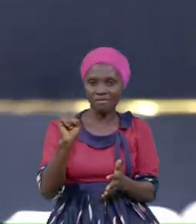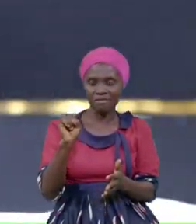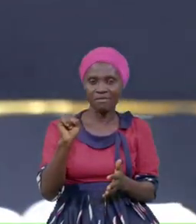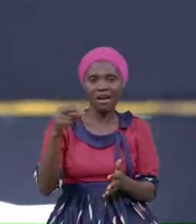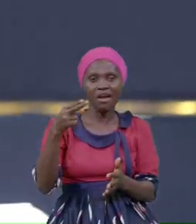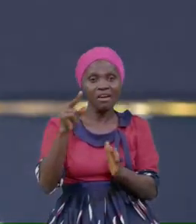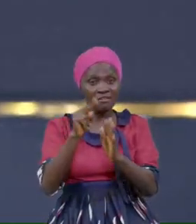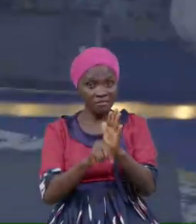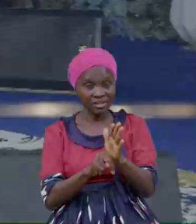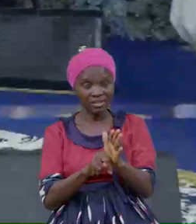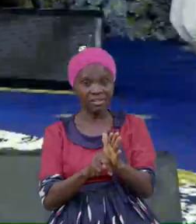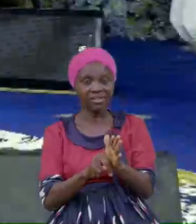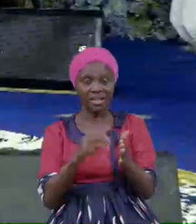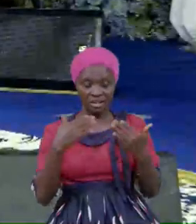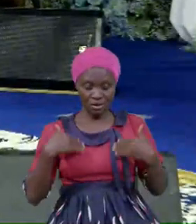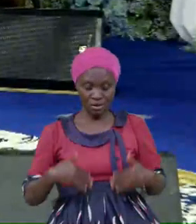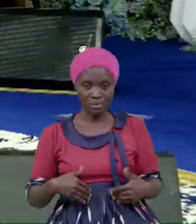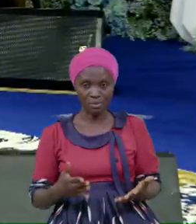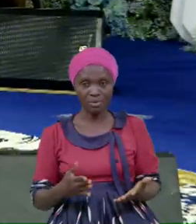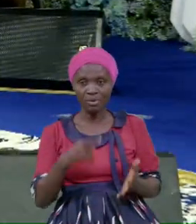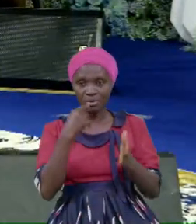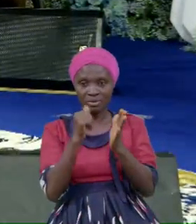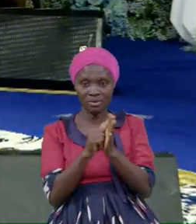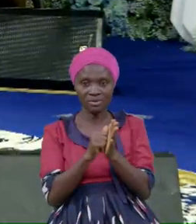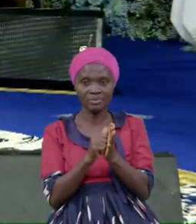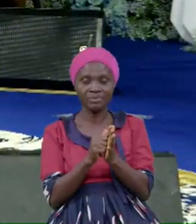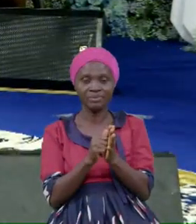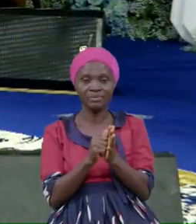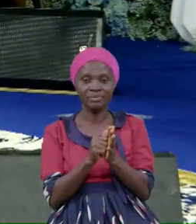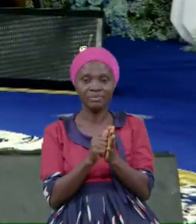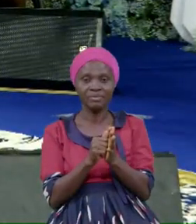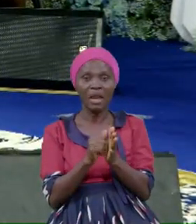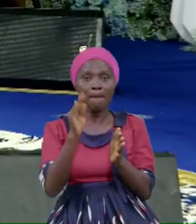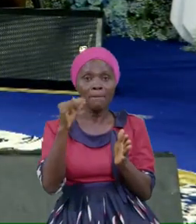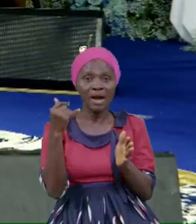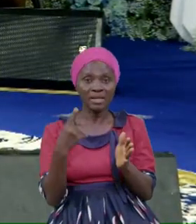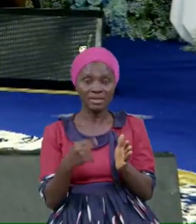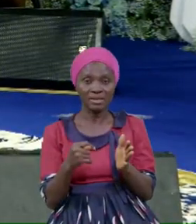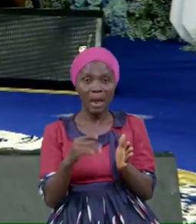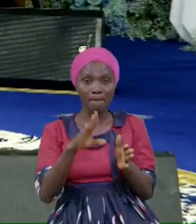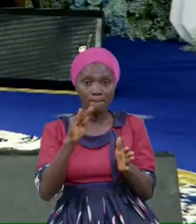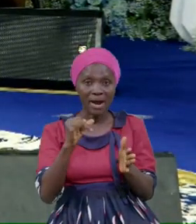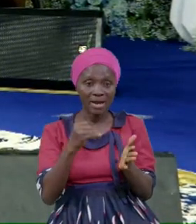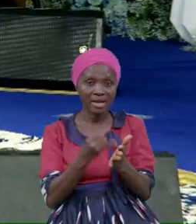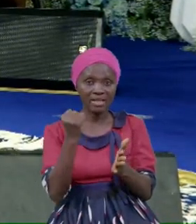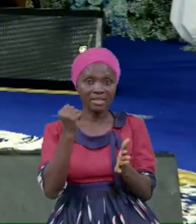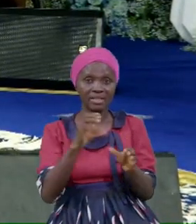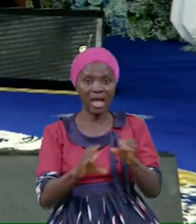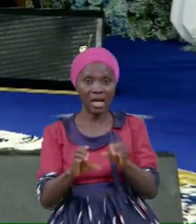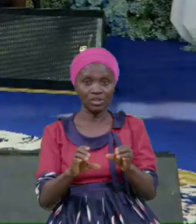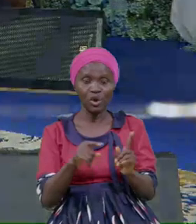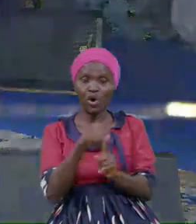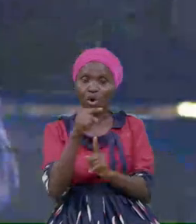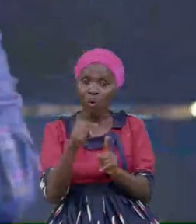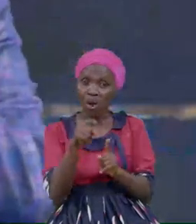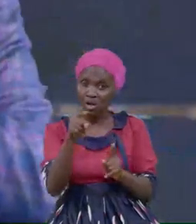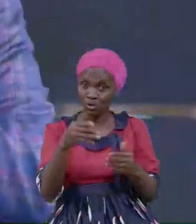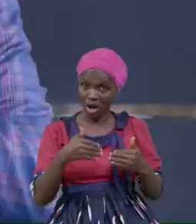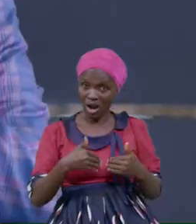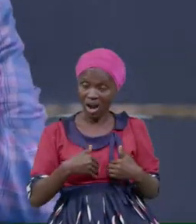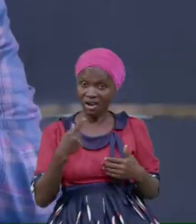because the wind is blowing by its action. When you have the grace